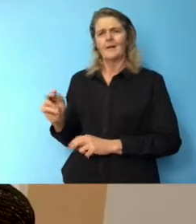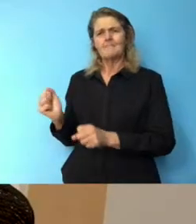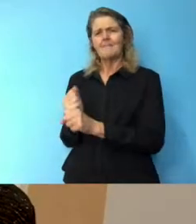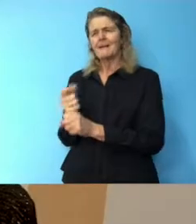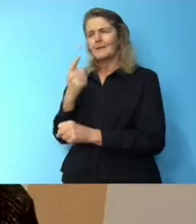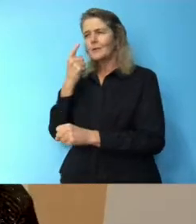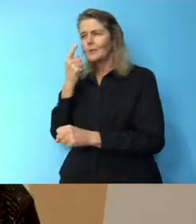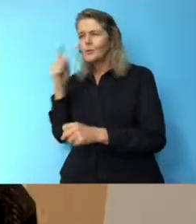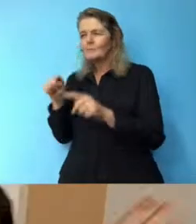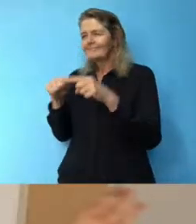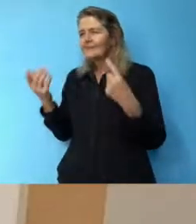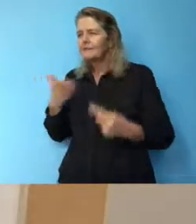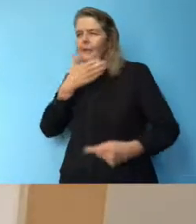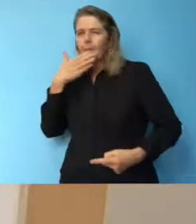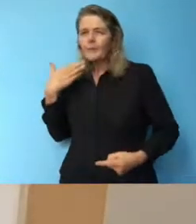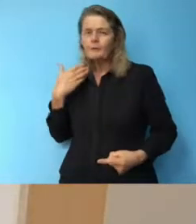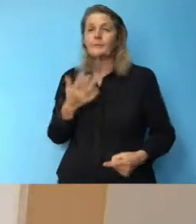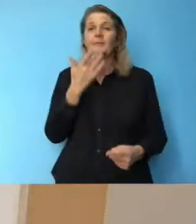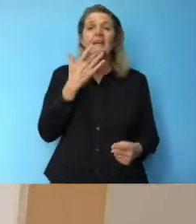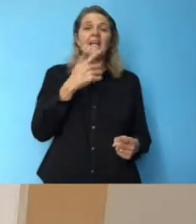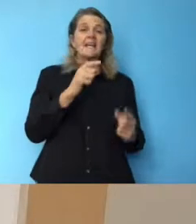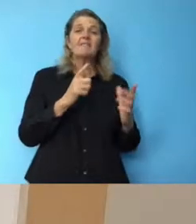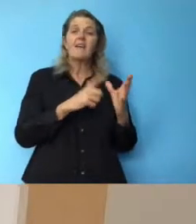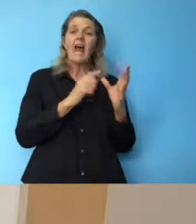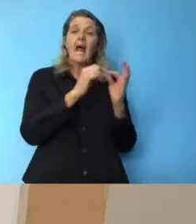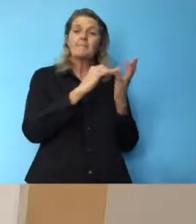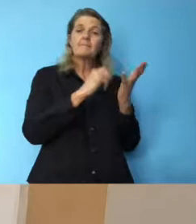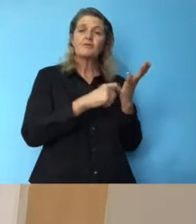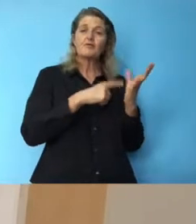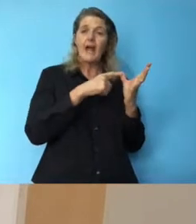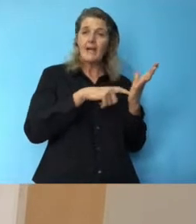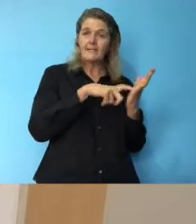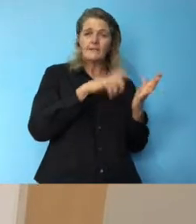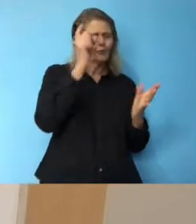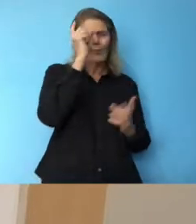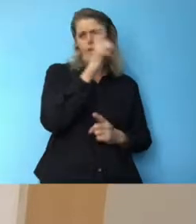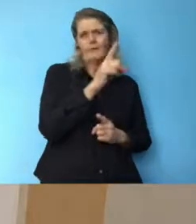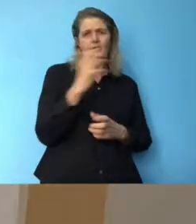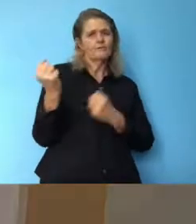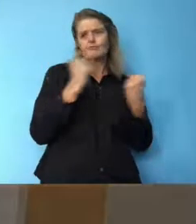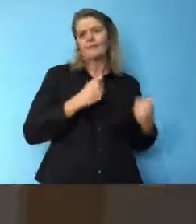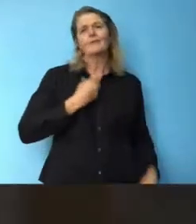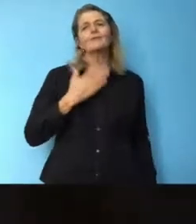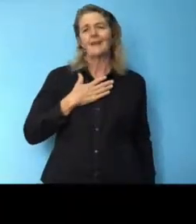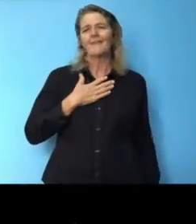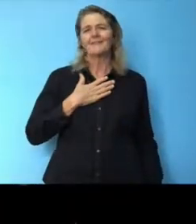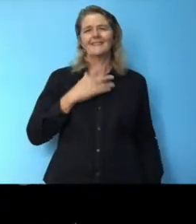beautiful too. And if you're an abstract, then you don't have to worry about that. Just bring yourself, and look forward to seeing you guys then.